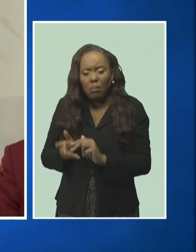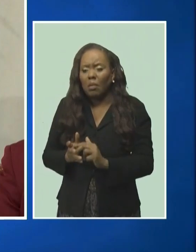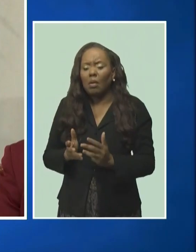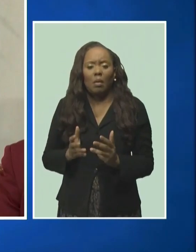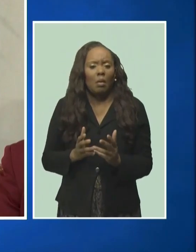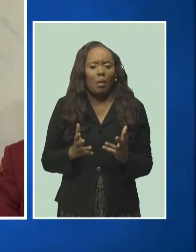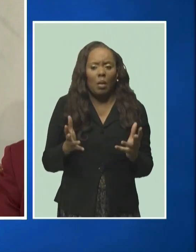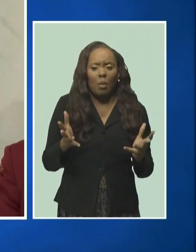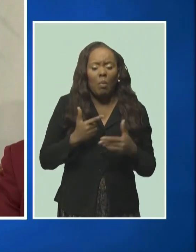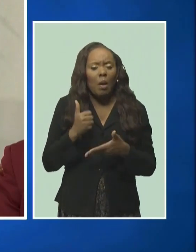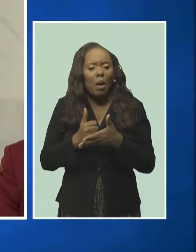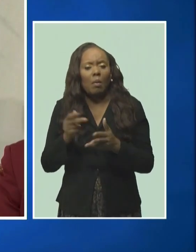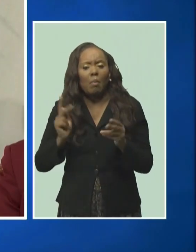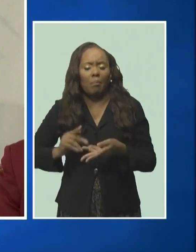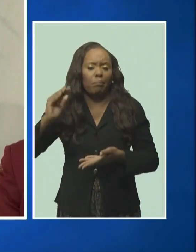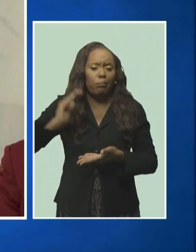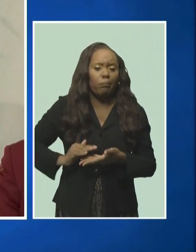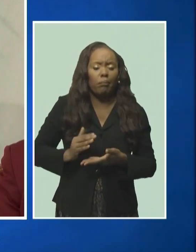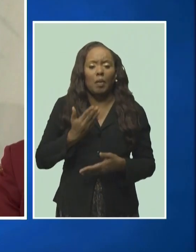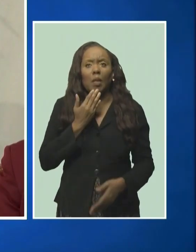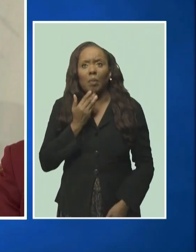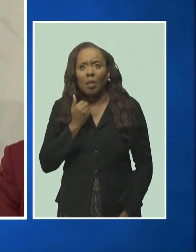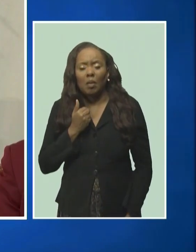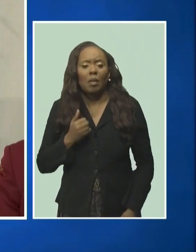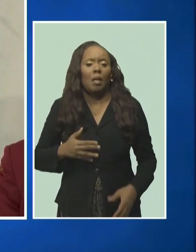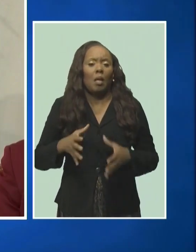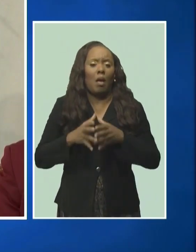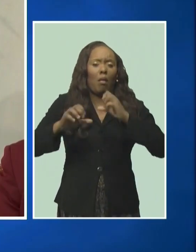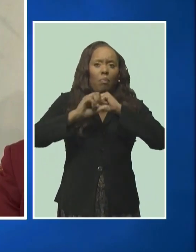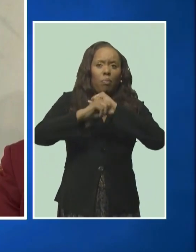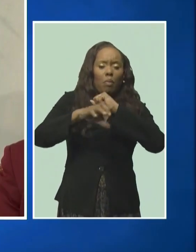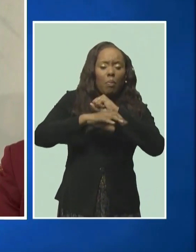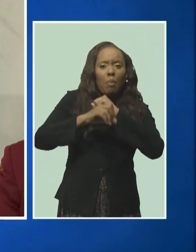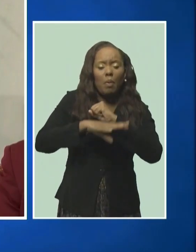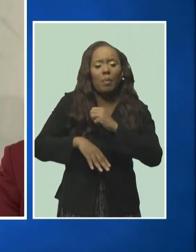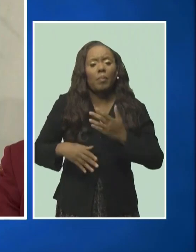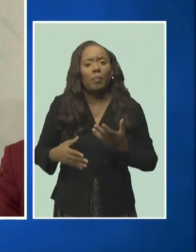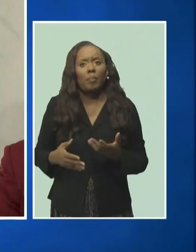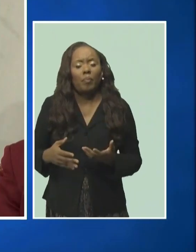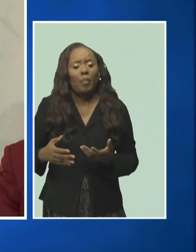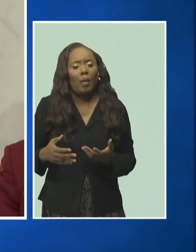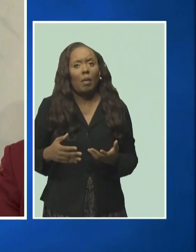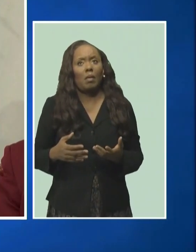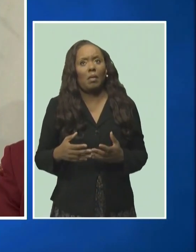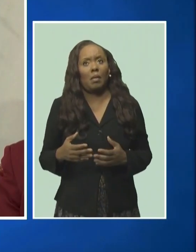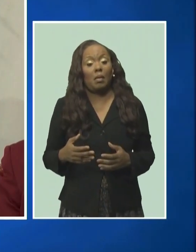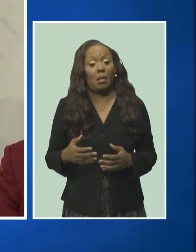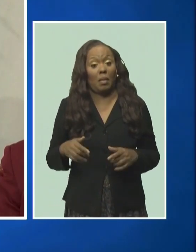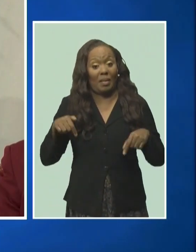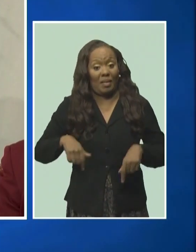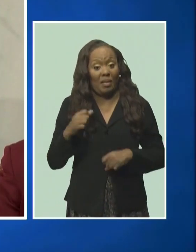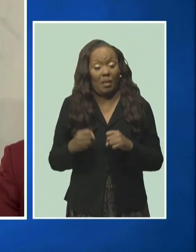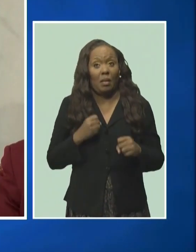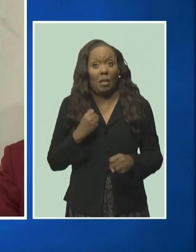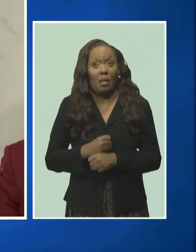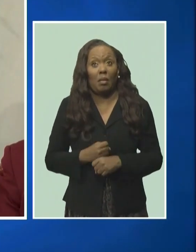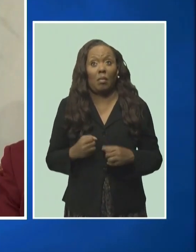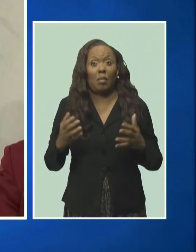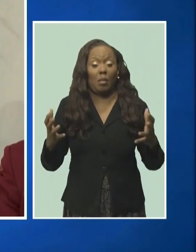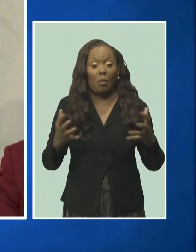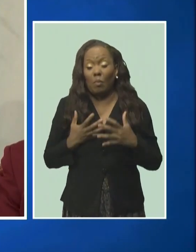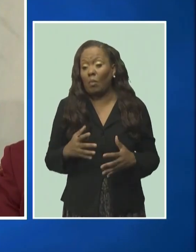family member who may not be tech savvy. Well, it's Diabetes Month, and as efforts are being made to